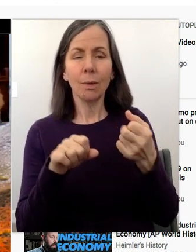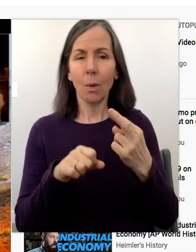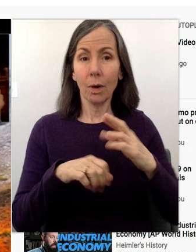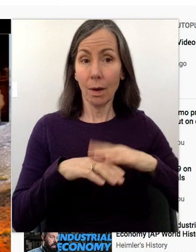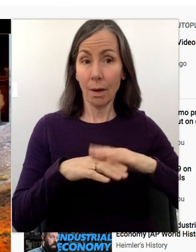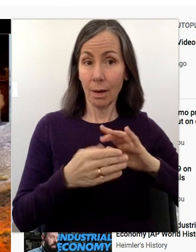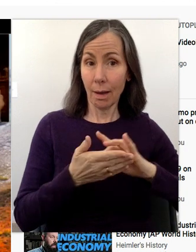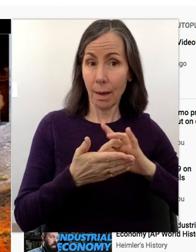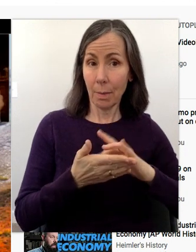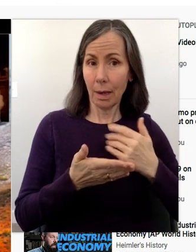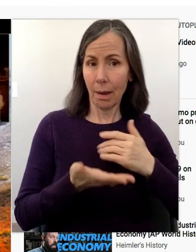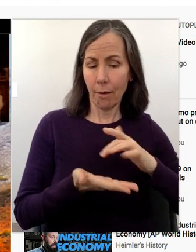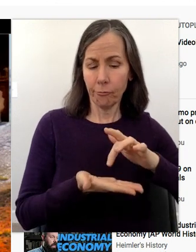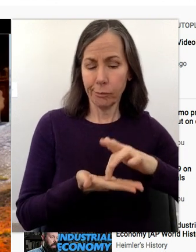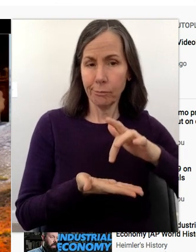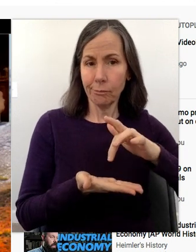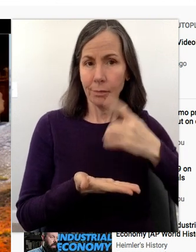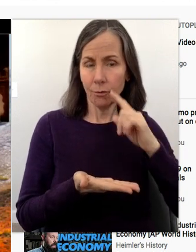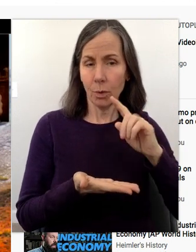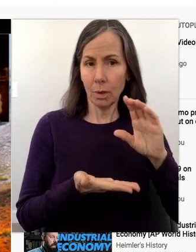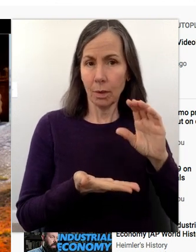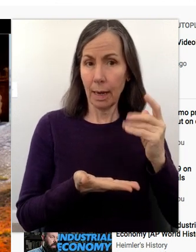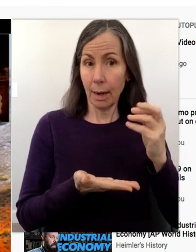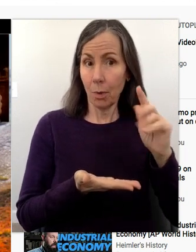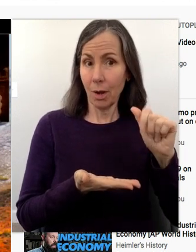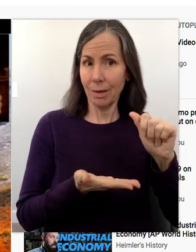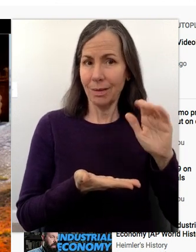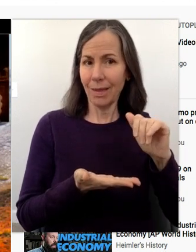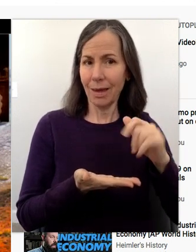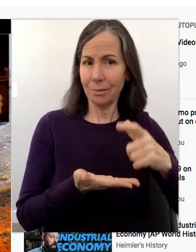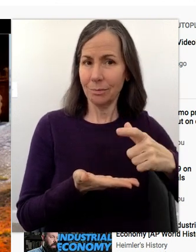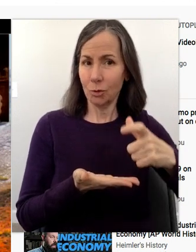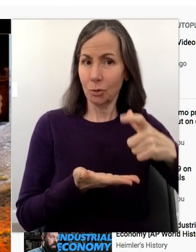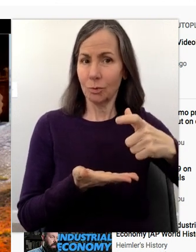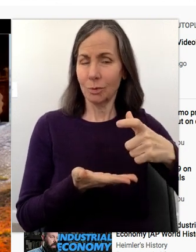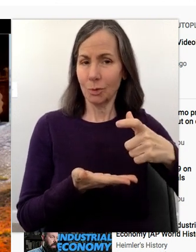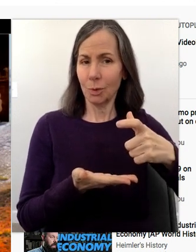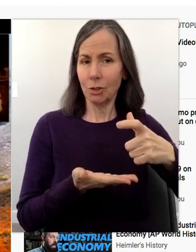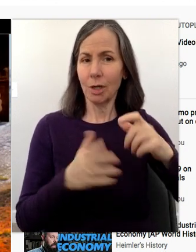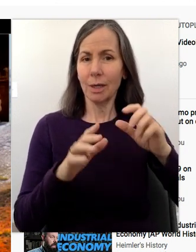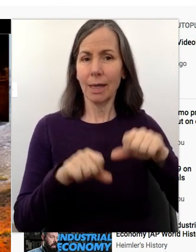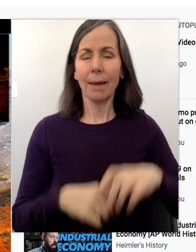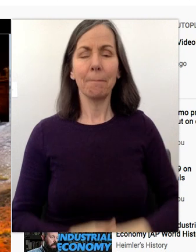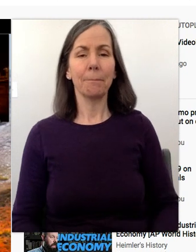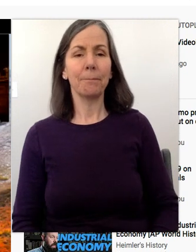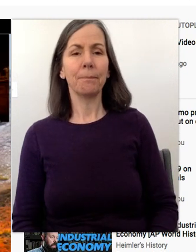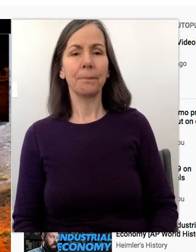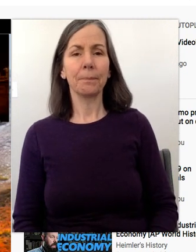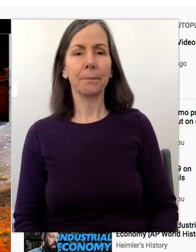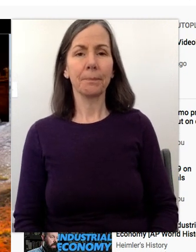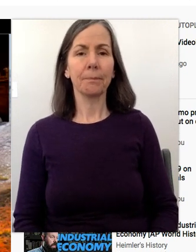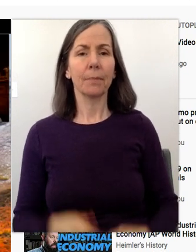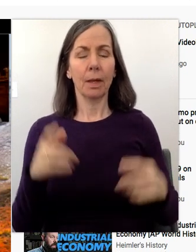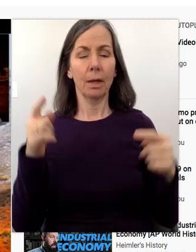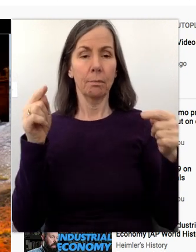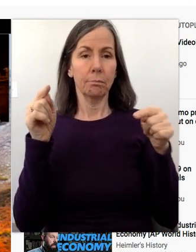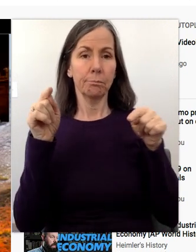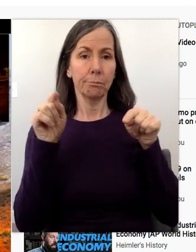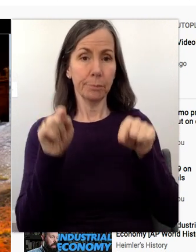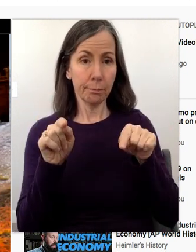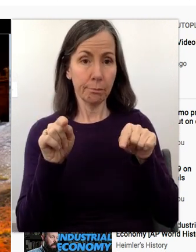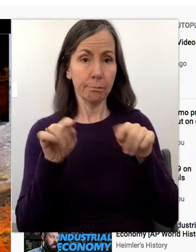in the corner, and then you need to use your home button, which is this button. You just click them at the